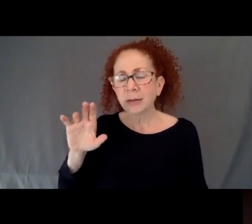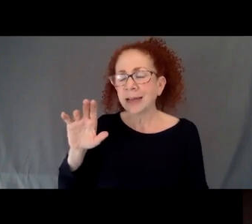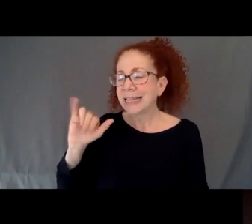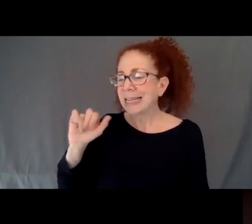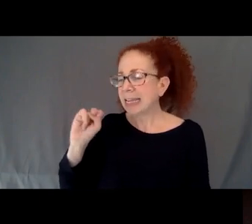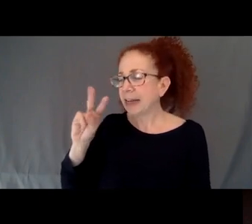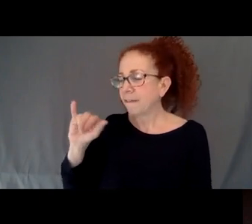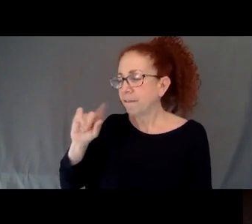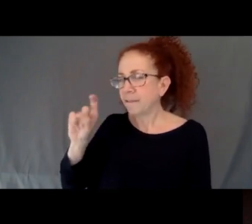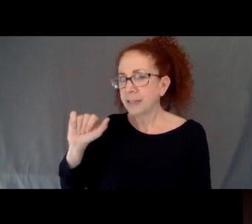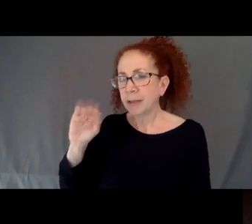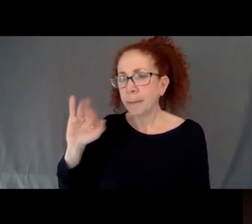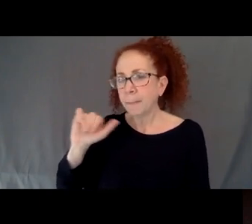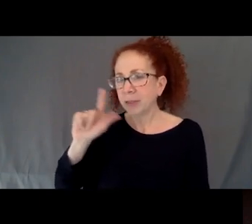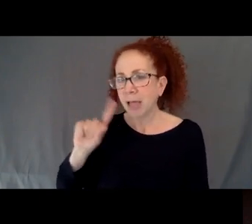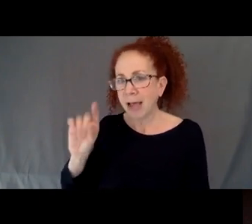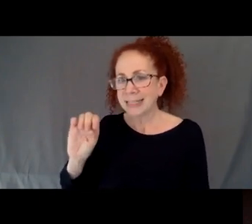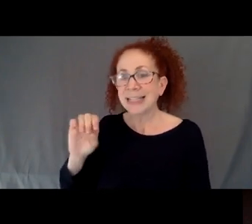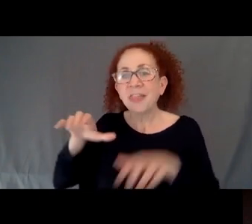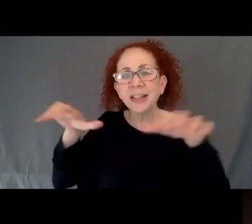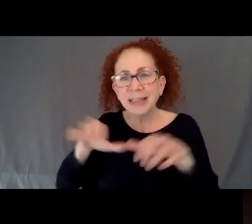when it goes onto the stage?